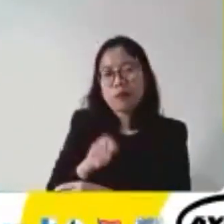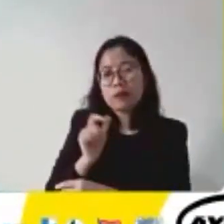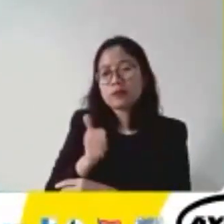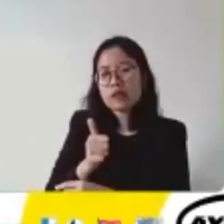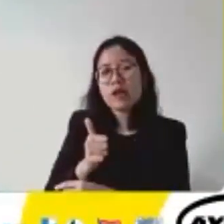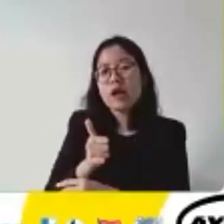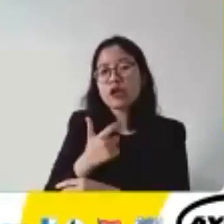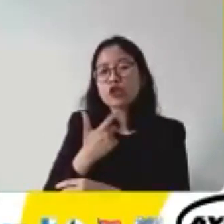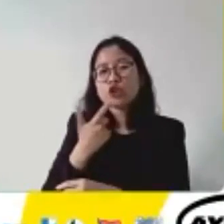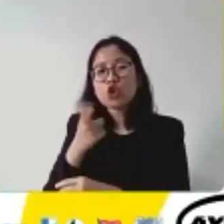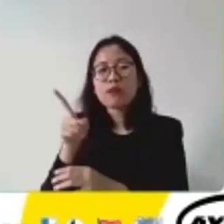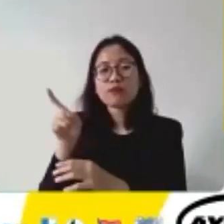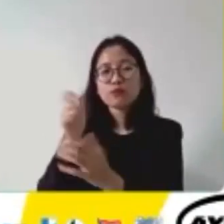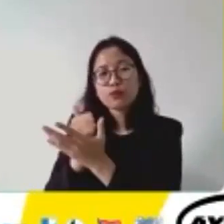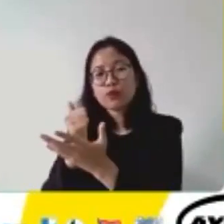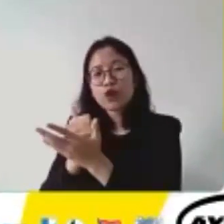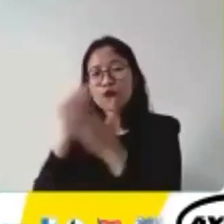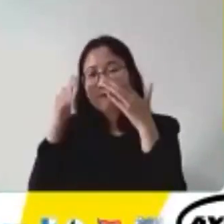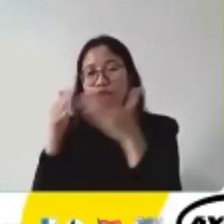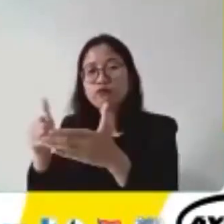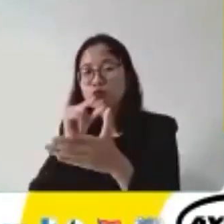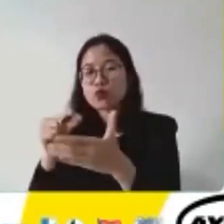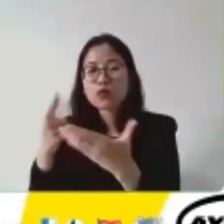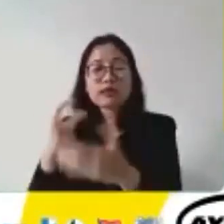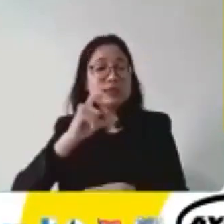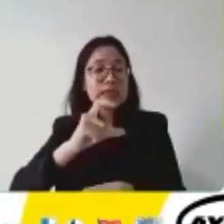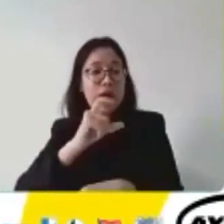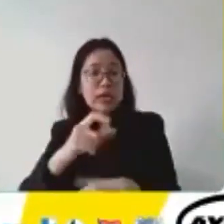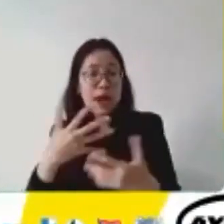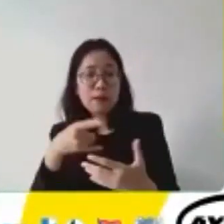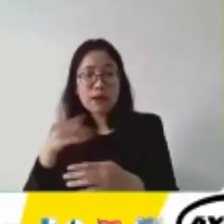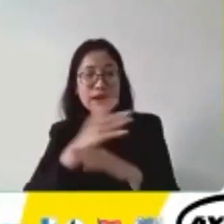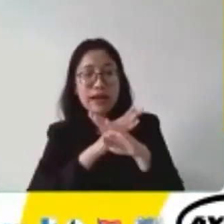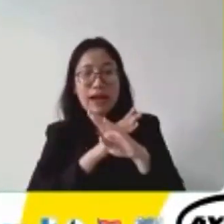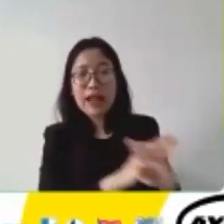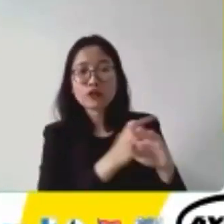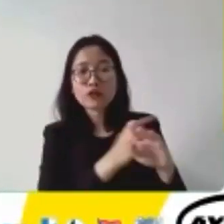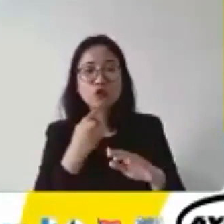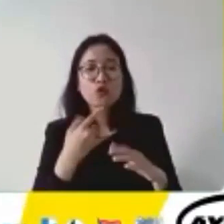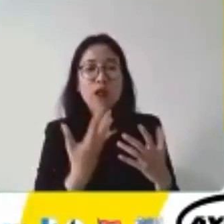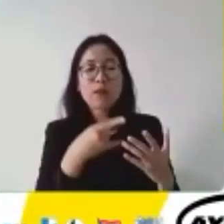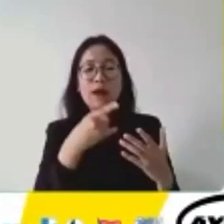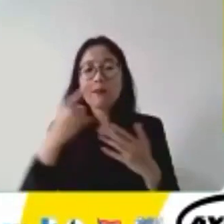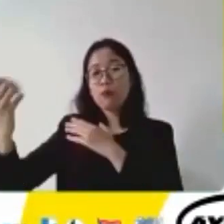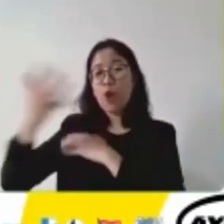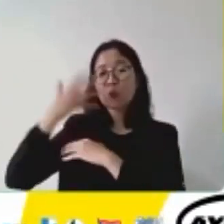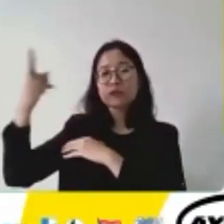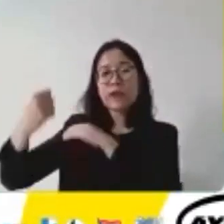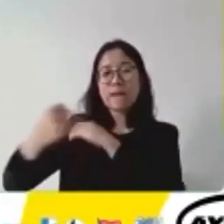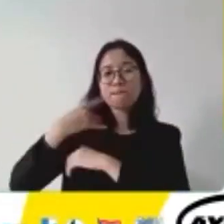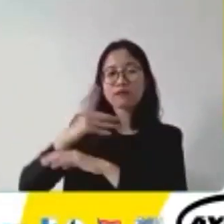all the different solutions because we're lacking in time. So I'll finish off with my next slide.